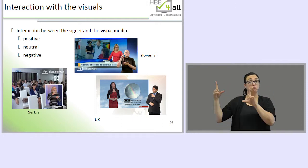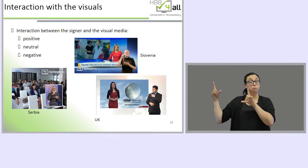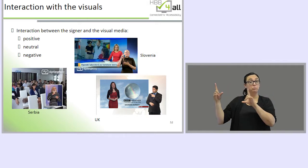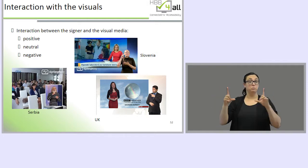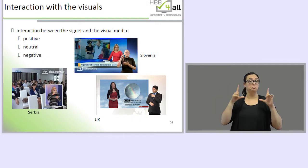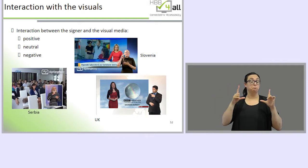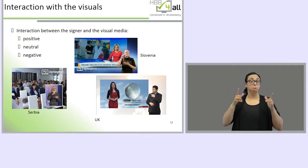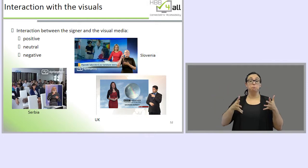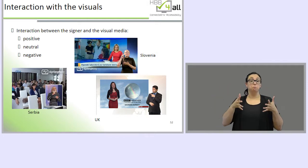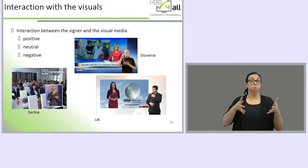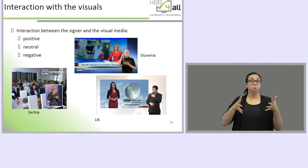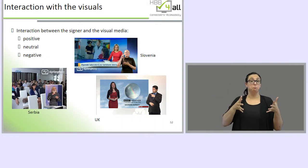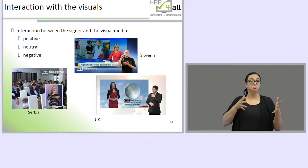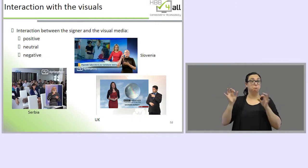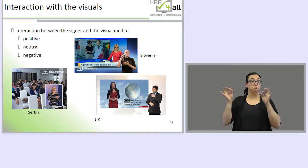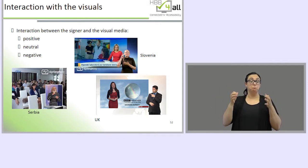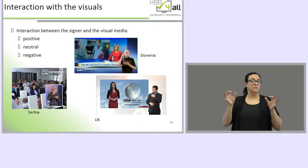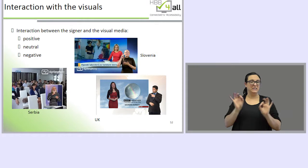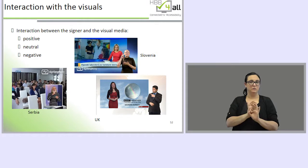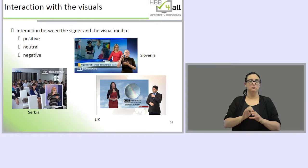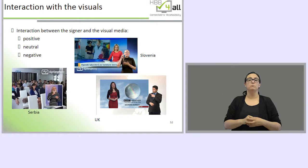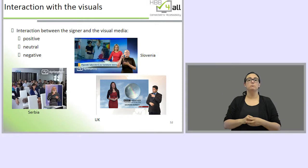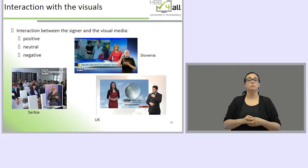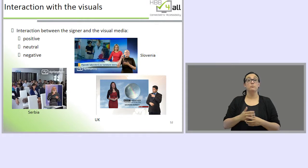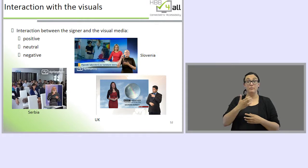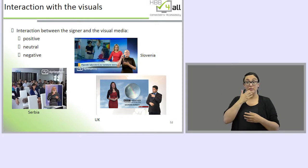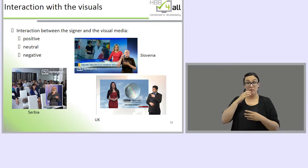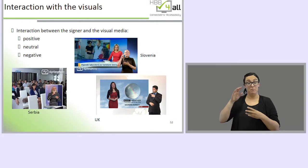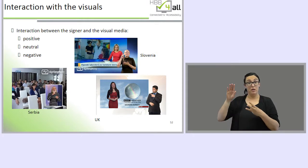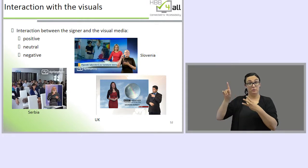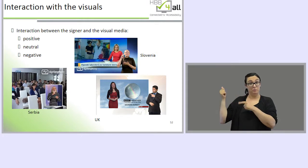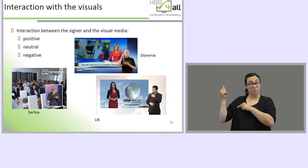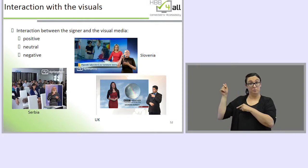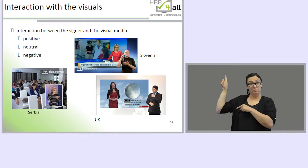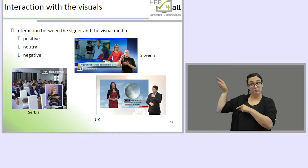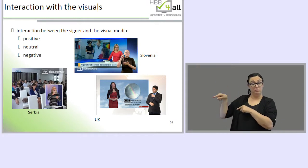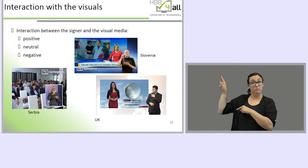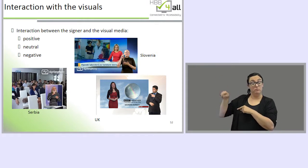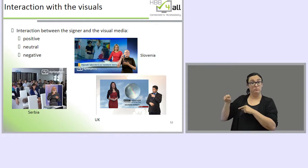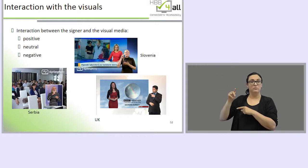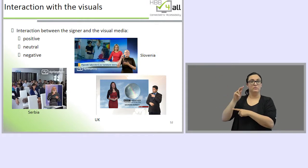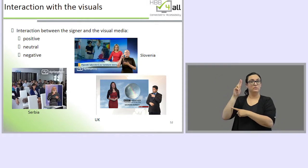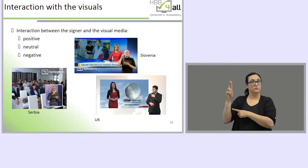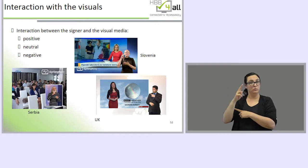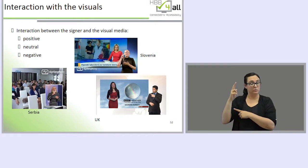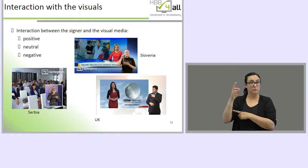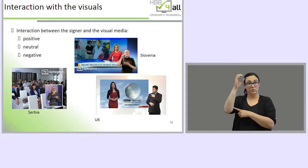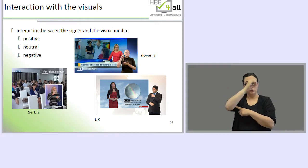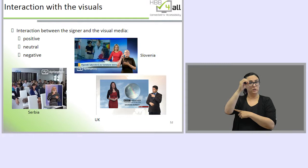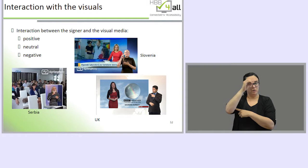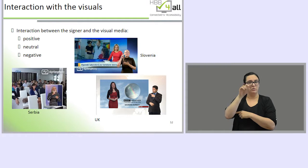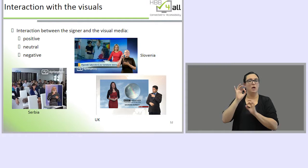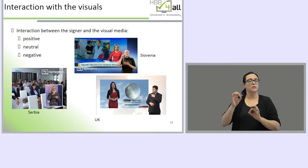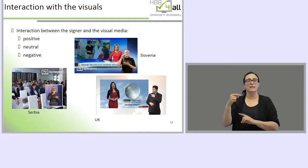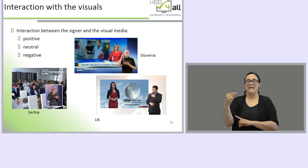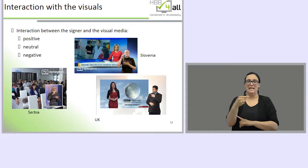interaction between the signer and the media. And the examples from Slovenia and Serbia show